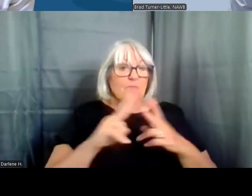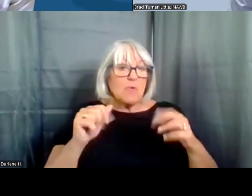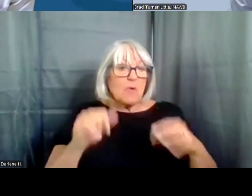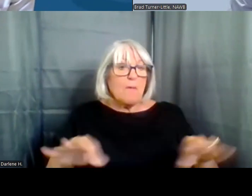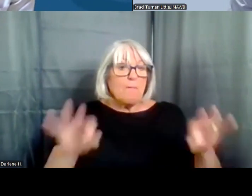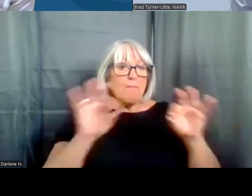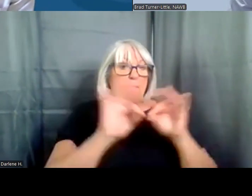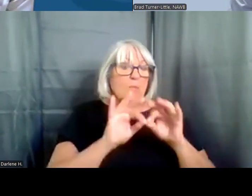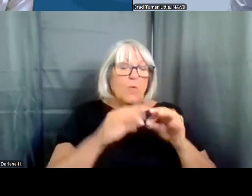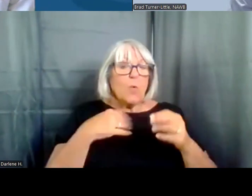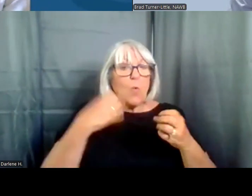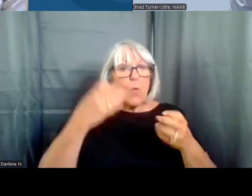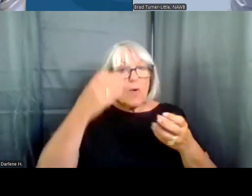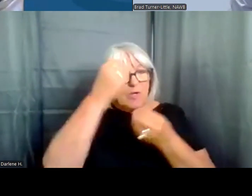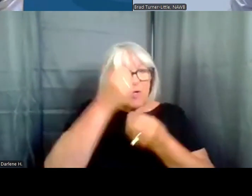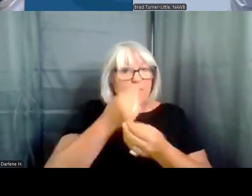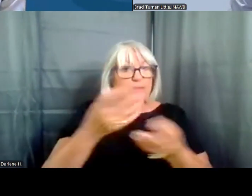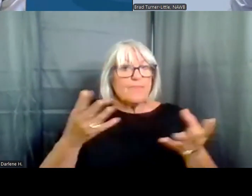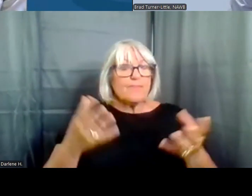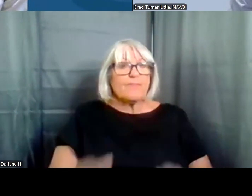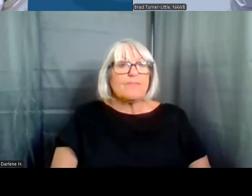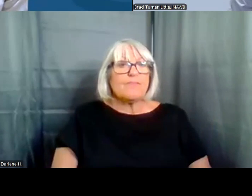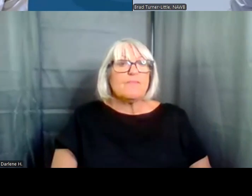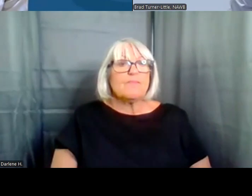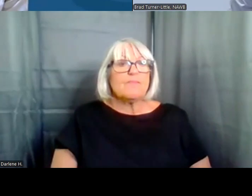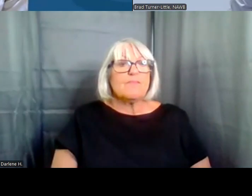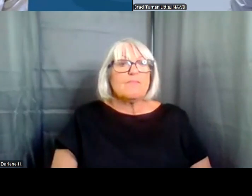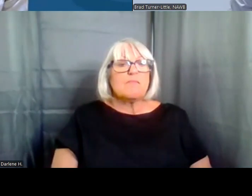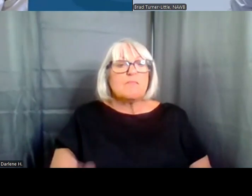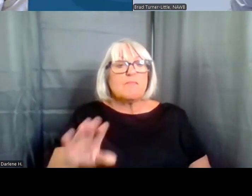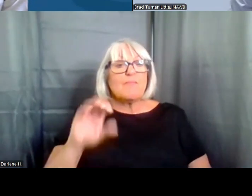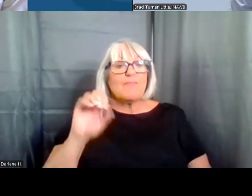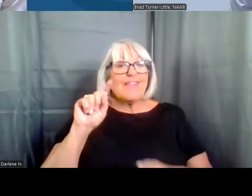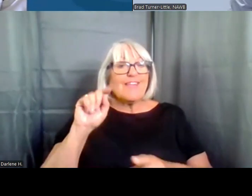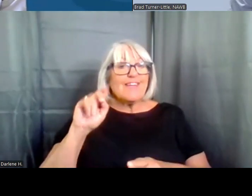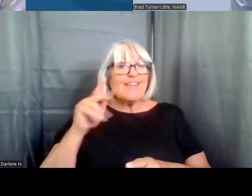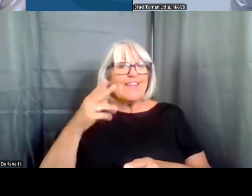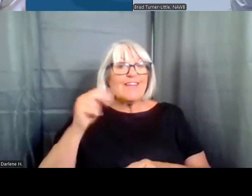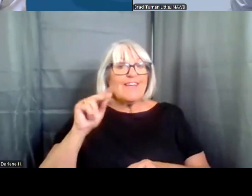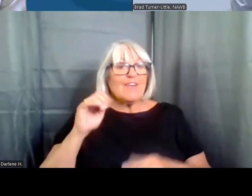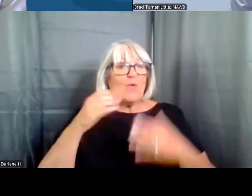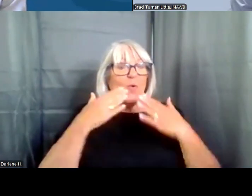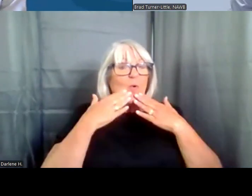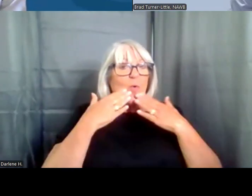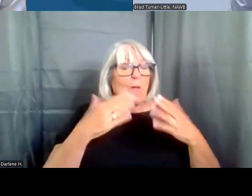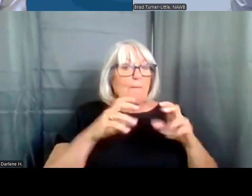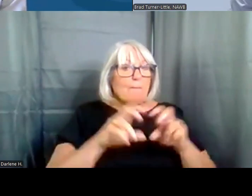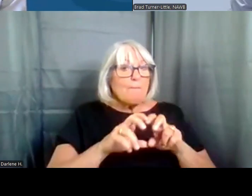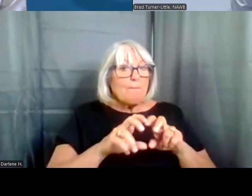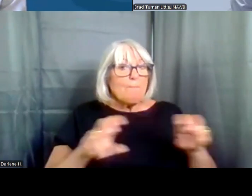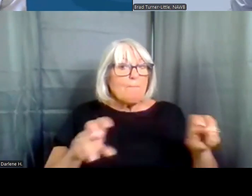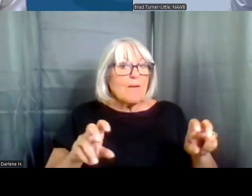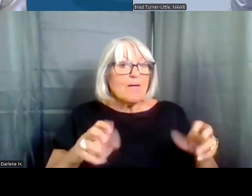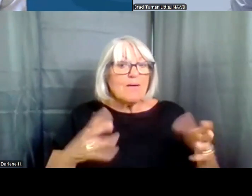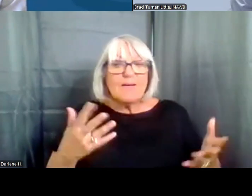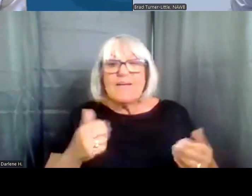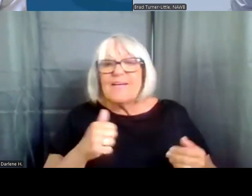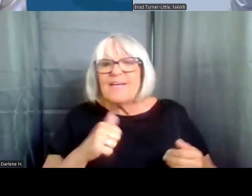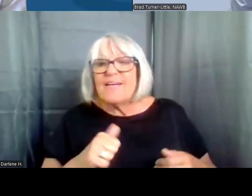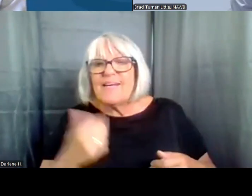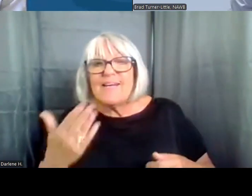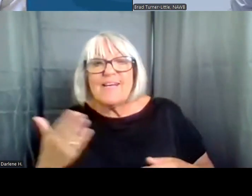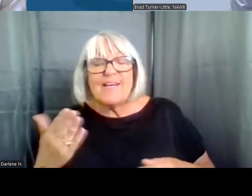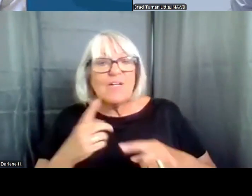that. Thank you for that. And just in the interest of time, we'll ask our panel if there's anything else that you'd like to share